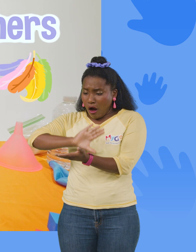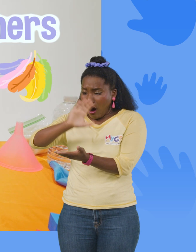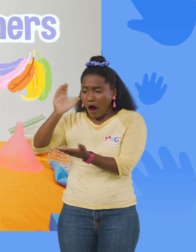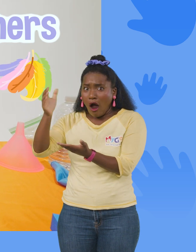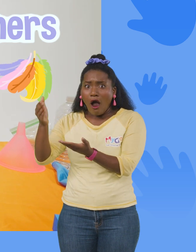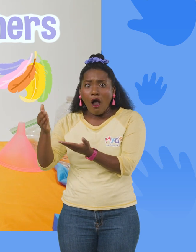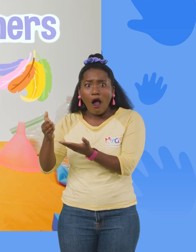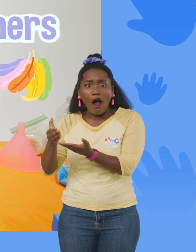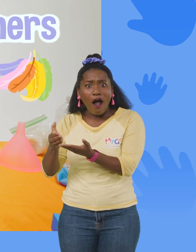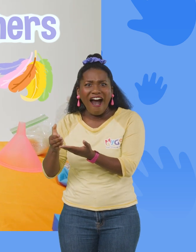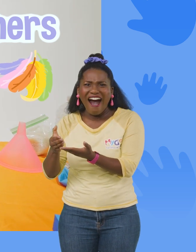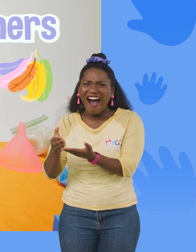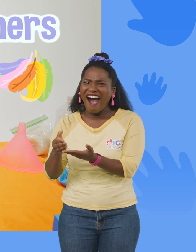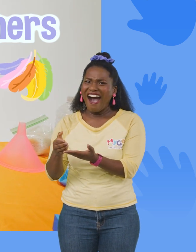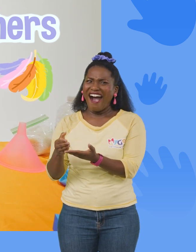these feathers?